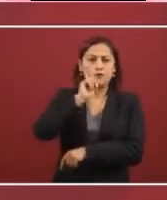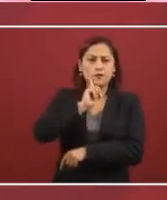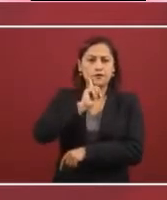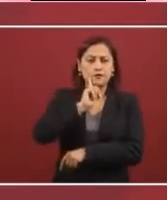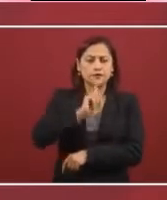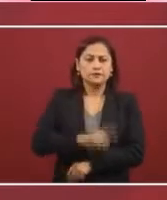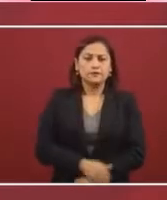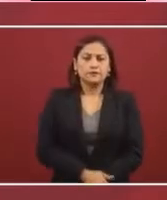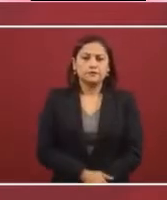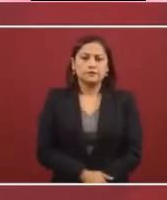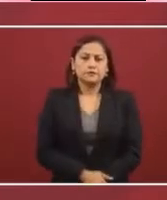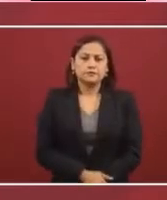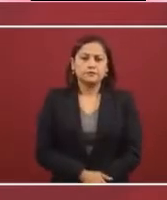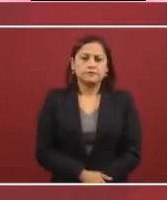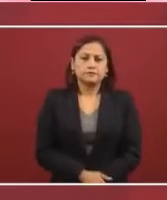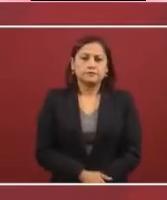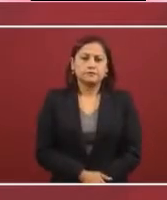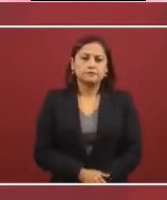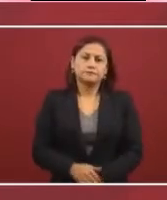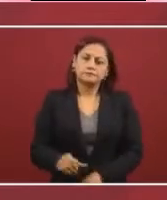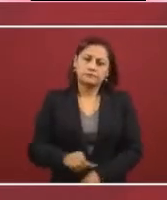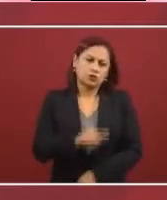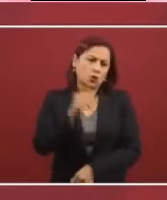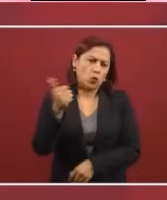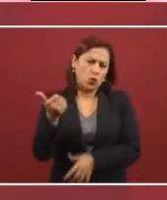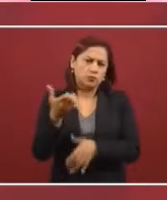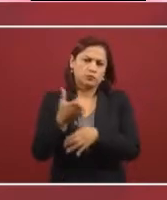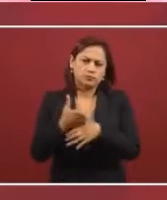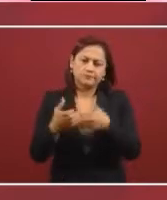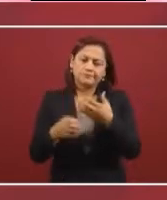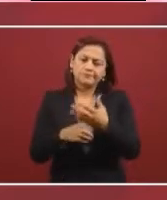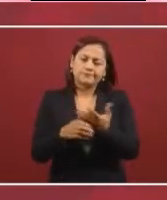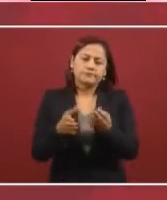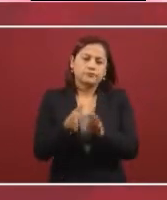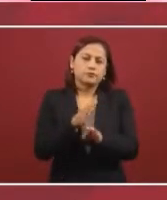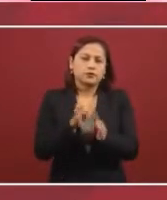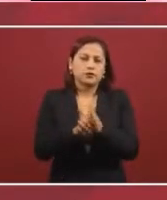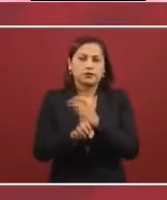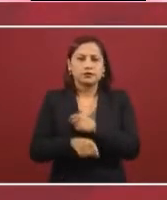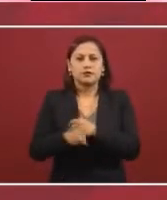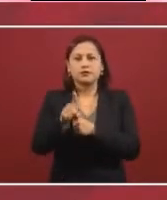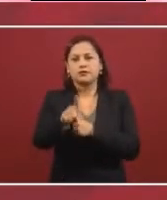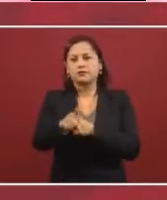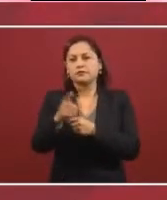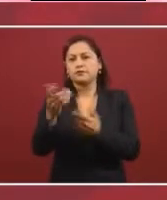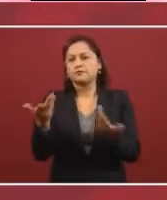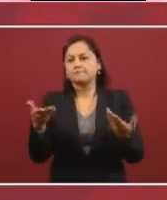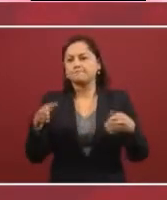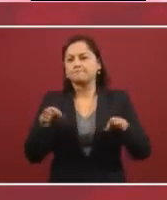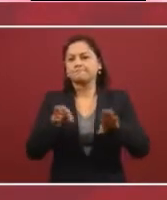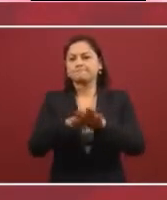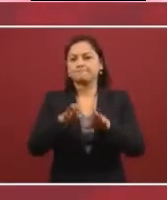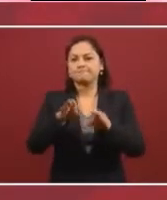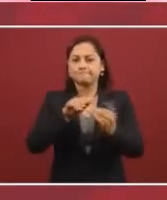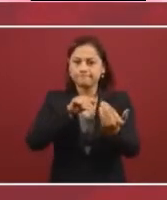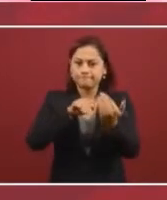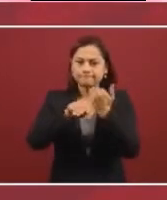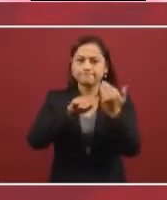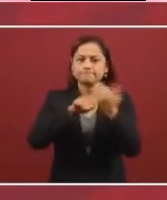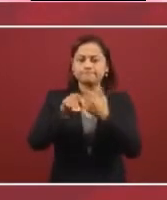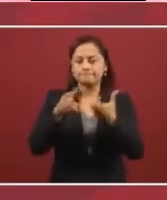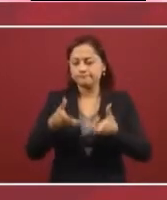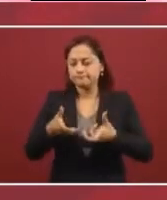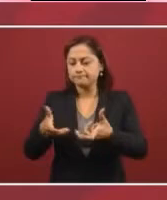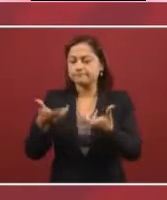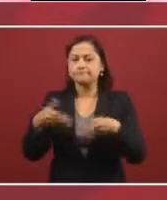Más lo de not, las tomas and also the de carreteras, de calles, taking eso control of the streets. No